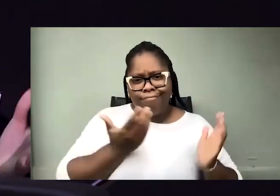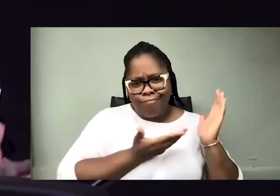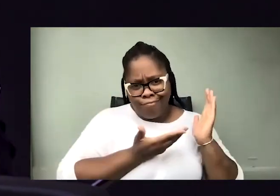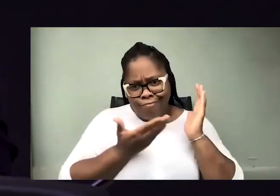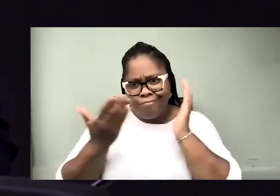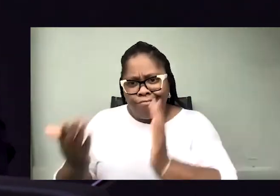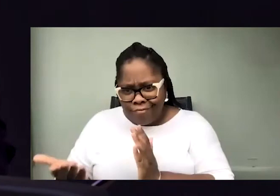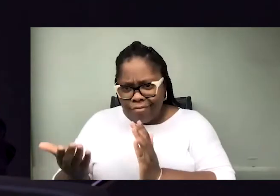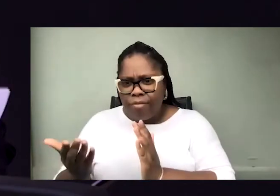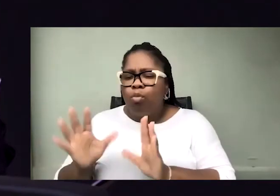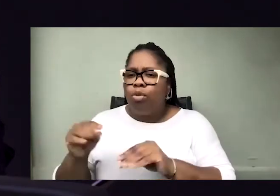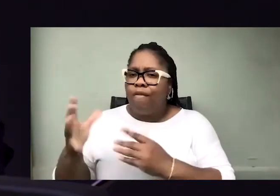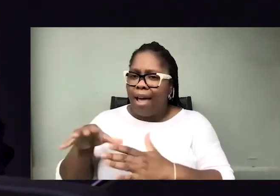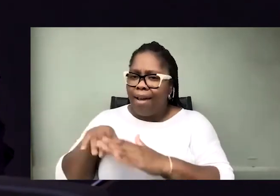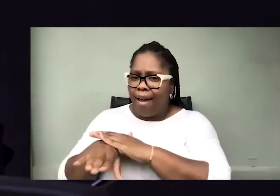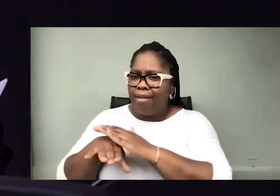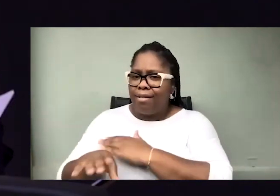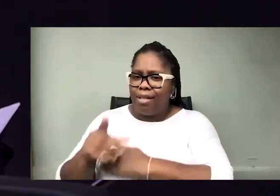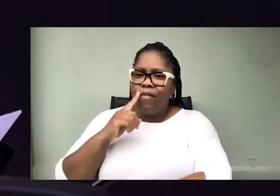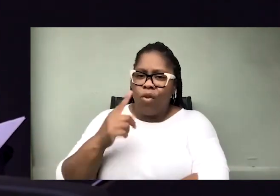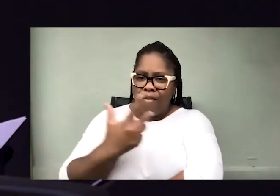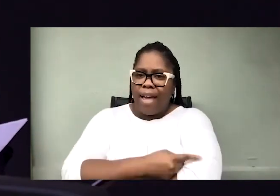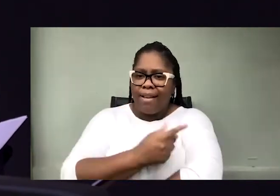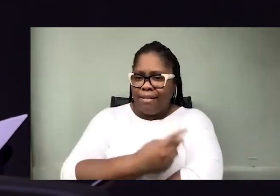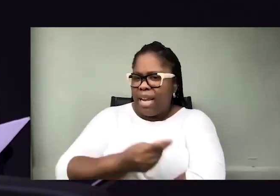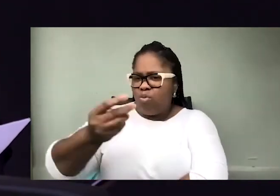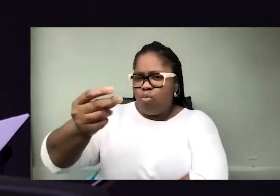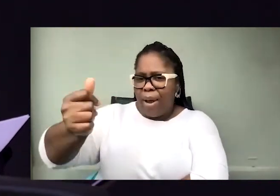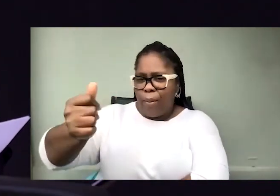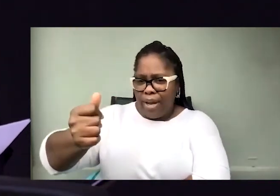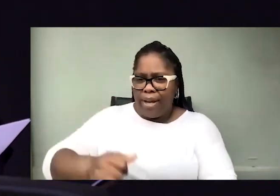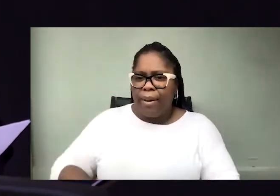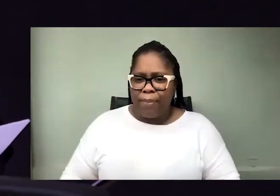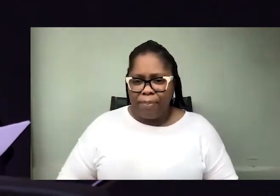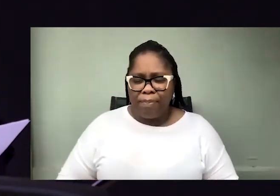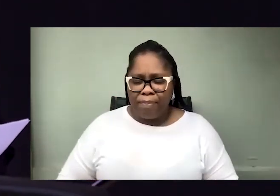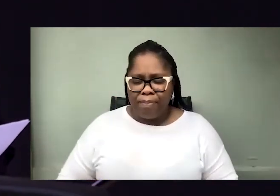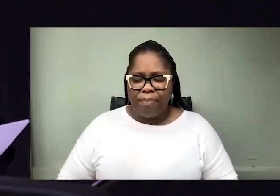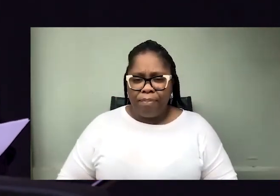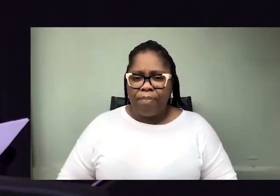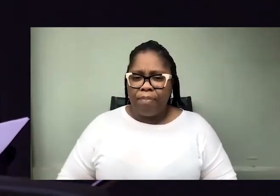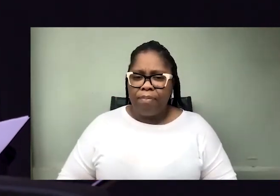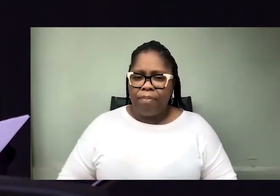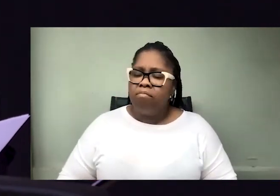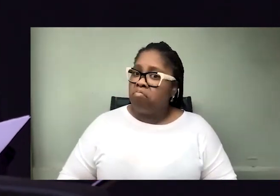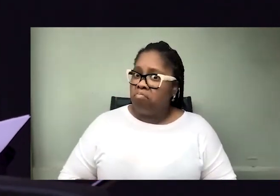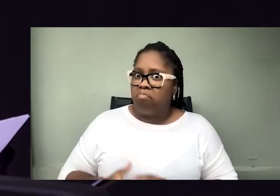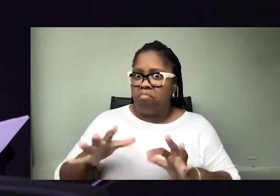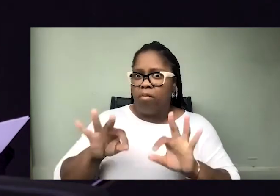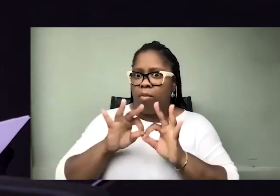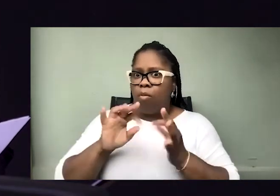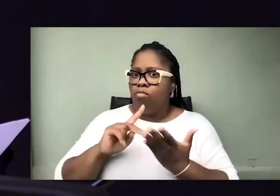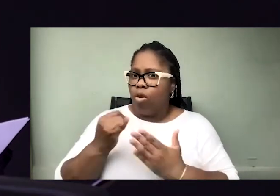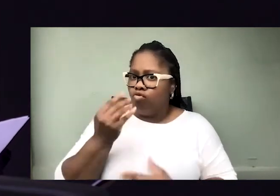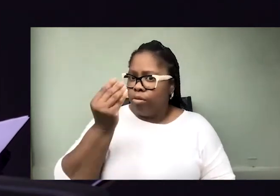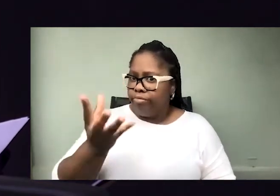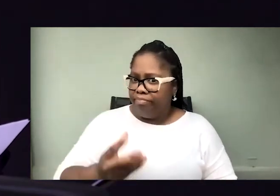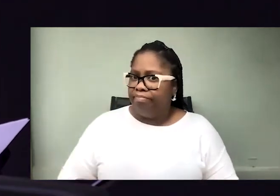a different access to be able to get them vaccinated right away. So that was a very important